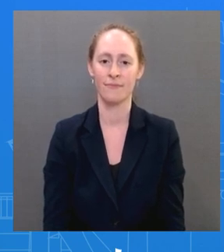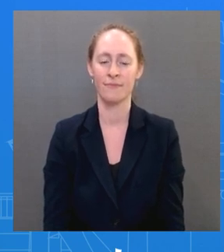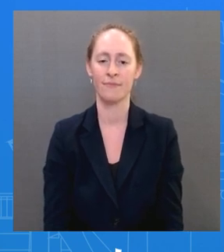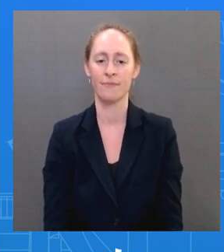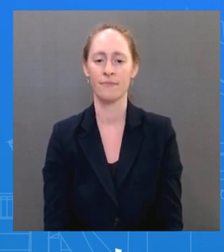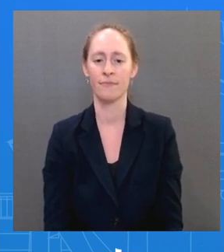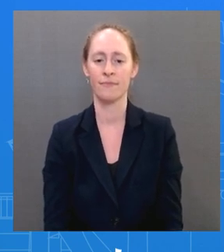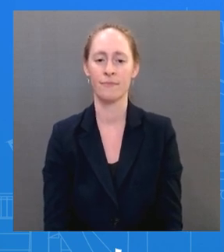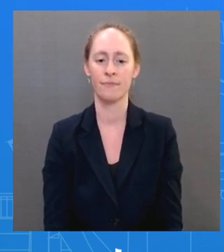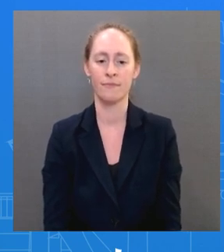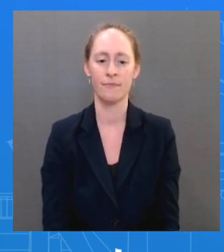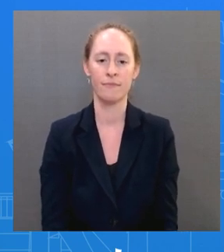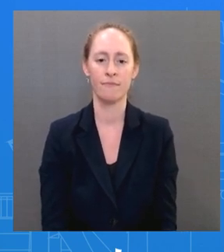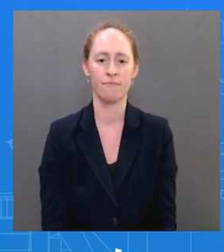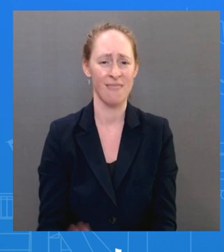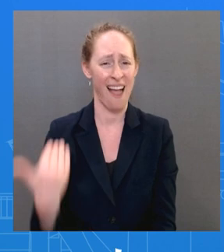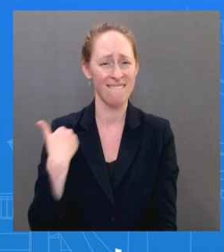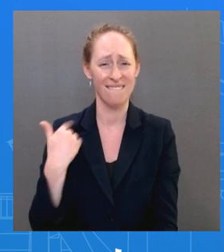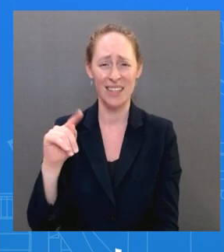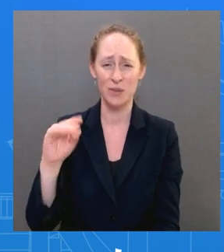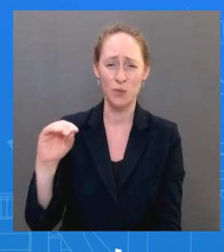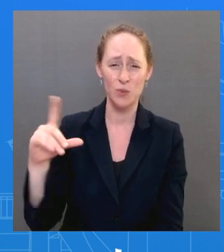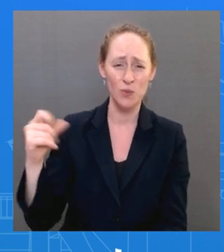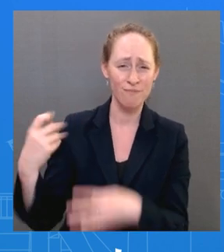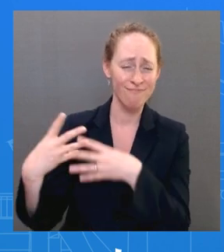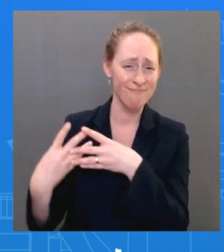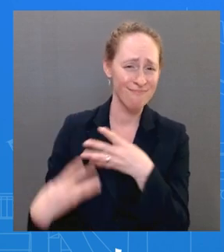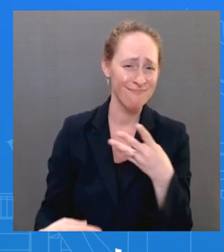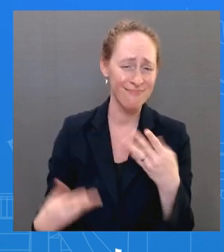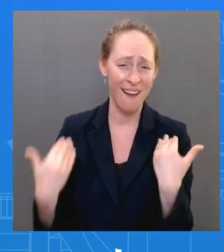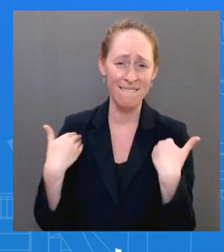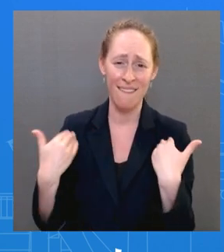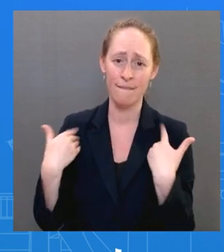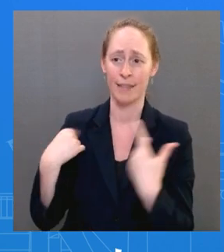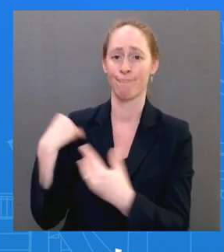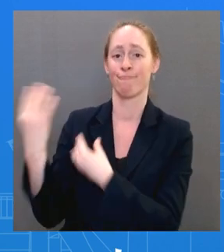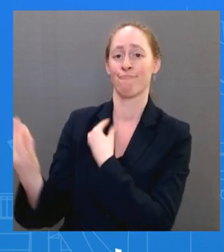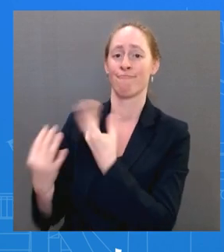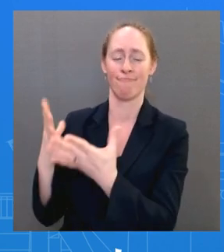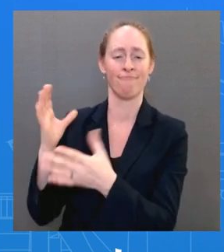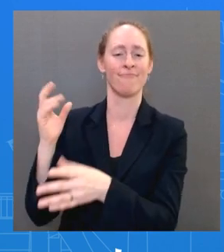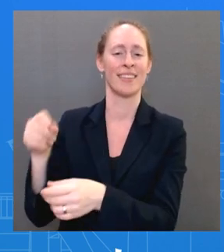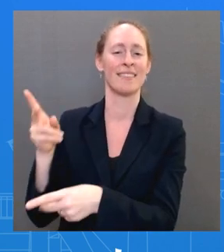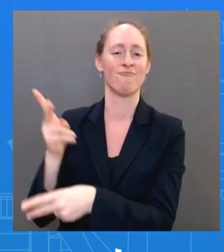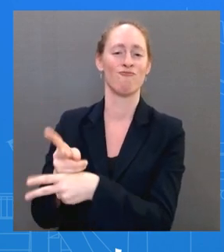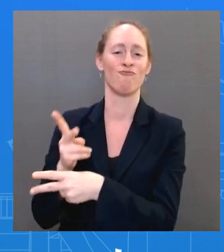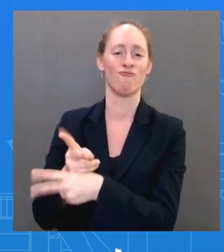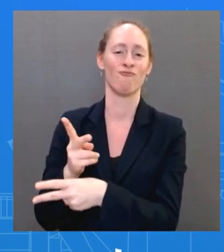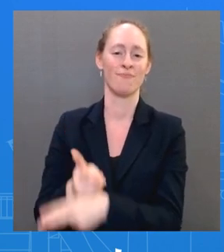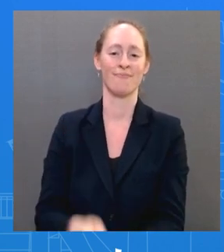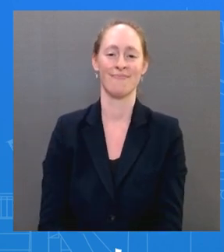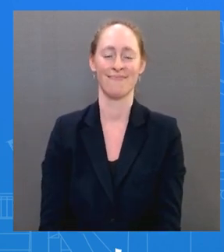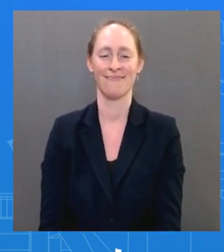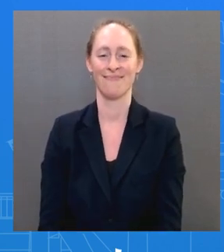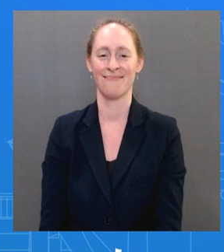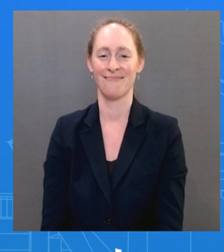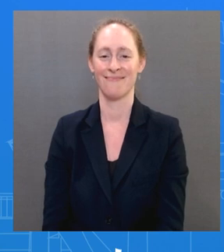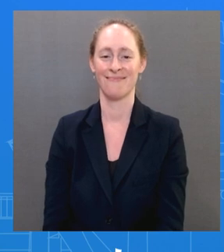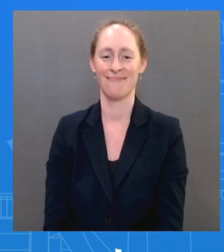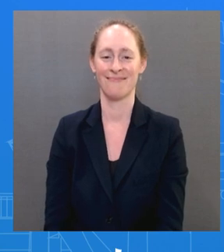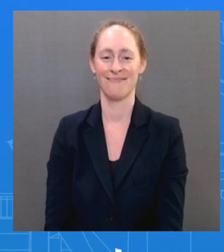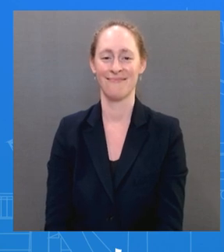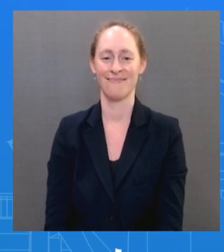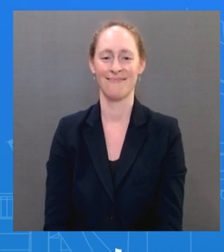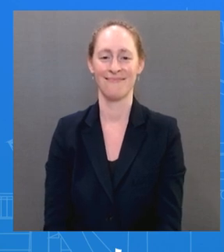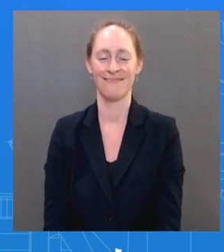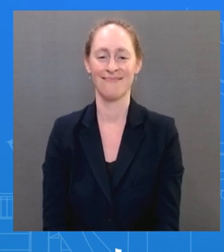we're able to give him the treatment. And also, you know, this is what the president has been working on for the past year and a half, to make sure that the treatment